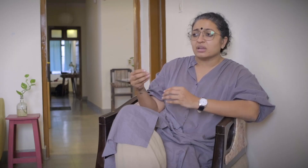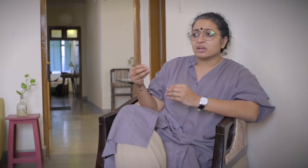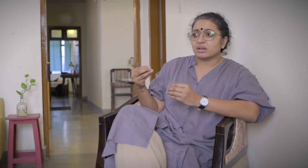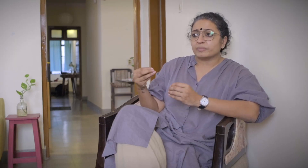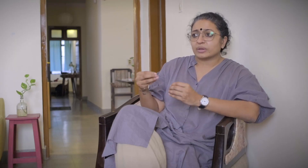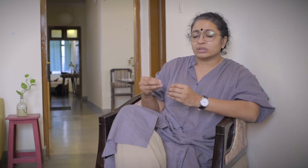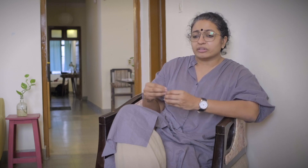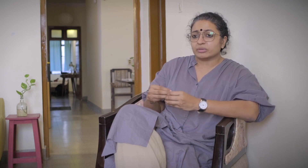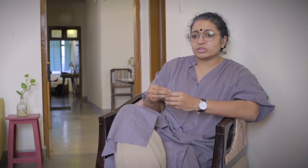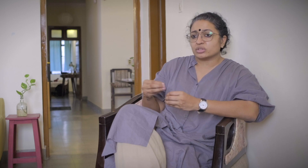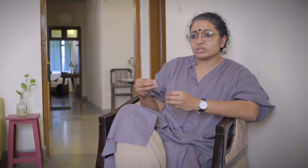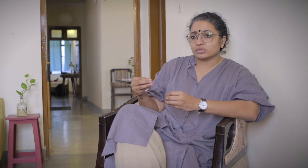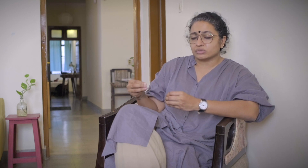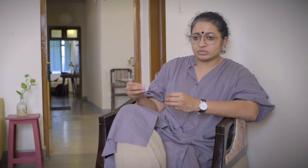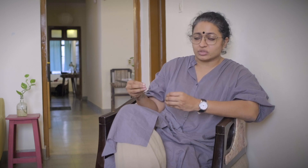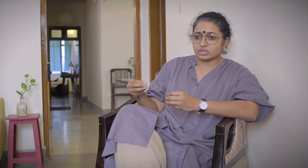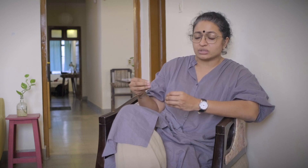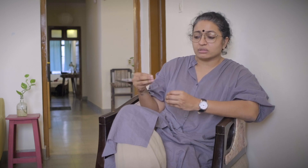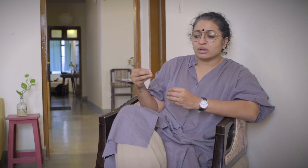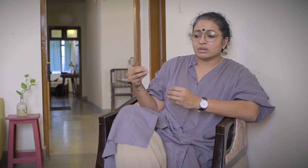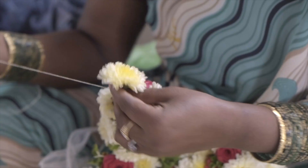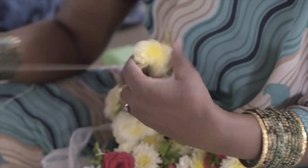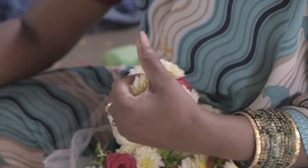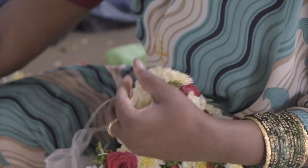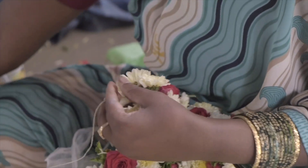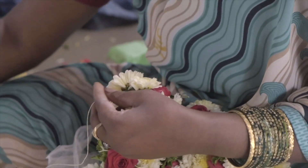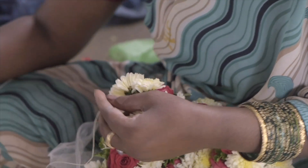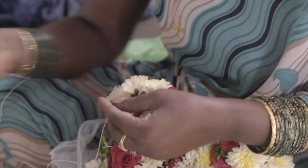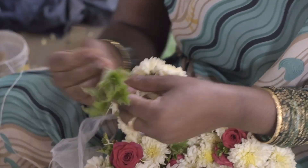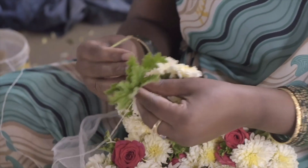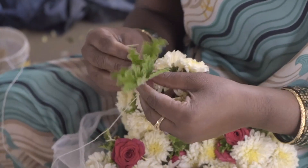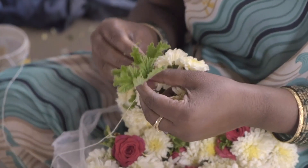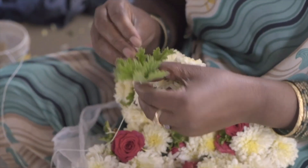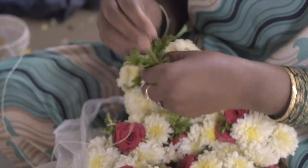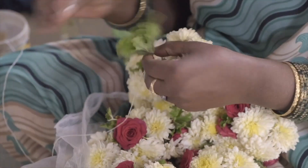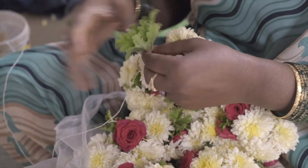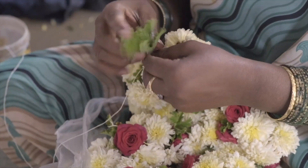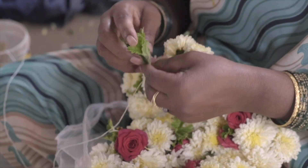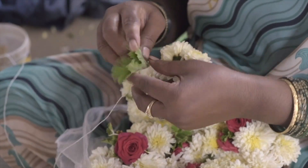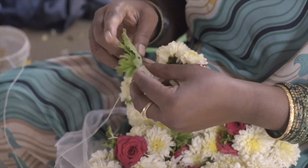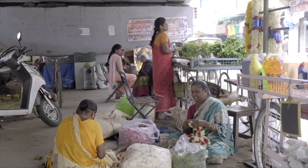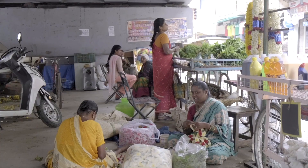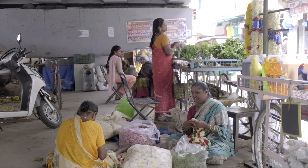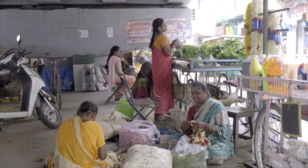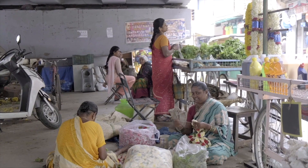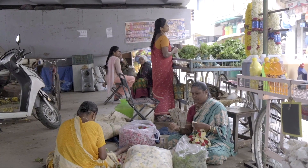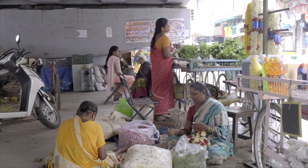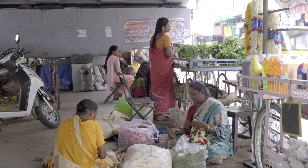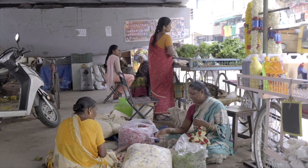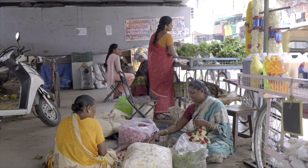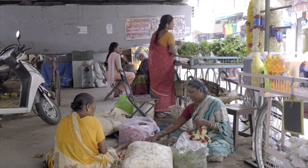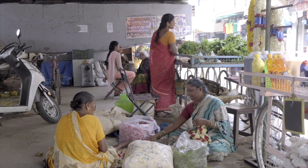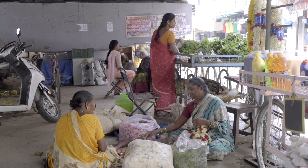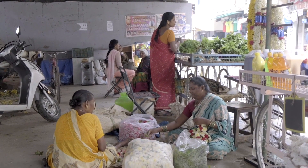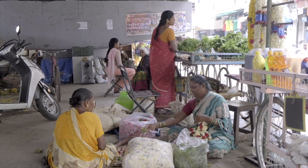spaces, all the way from education to nutrition to taking care of pregnant women. One